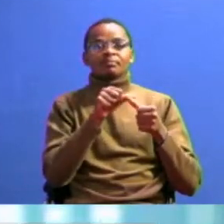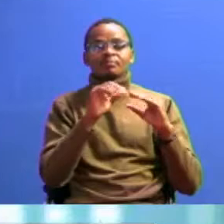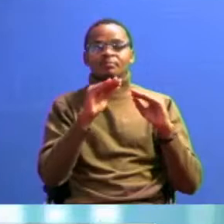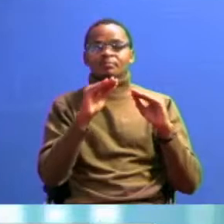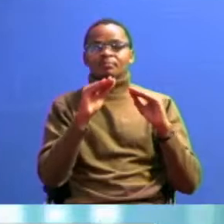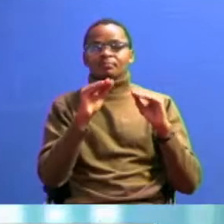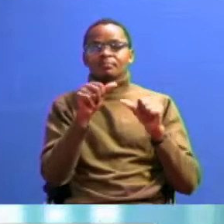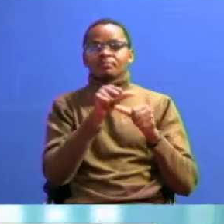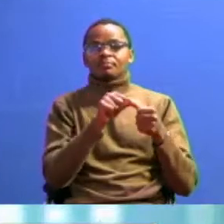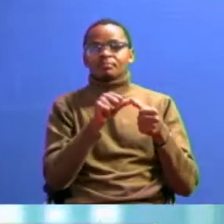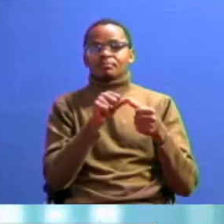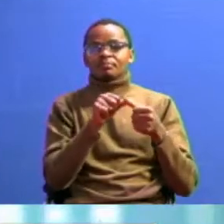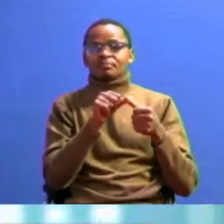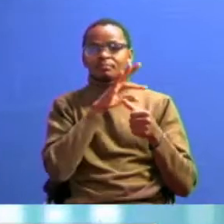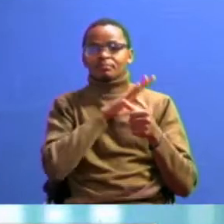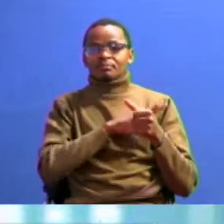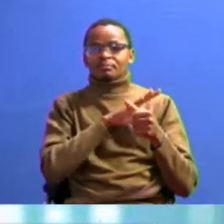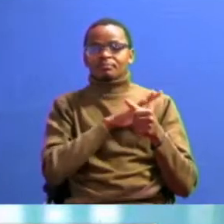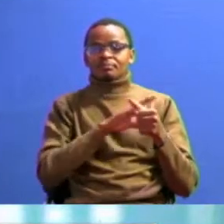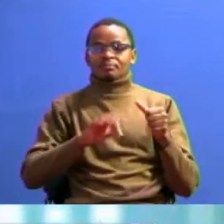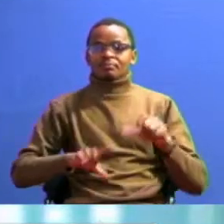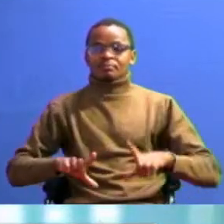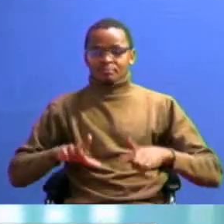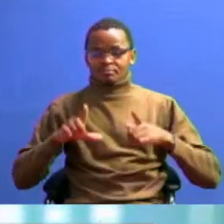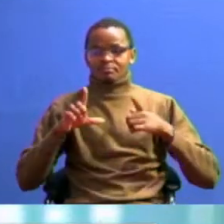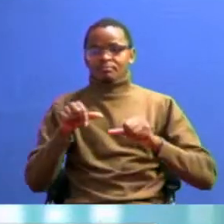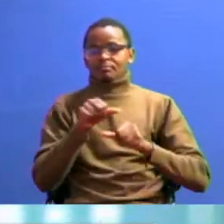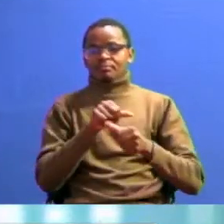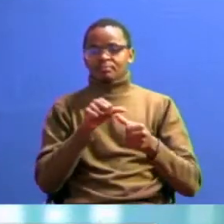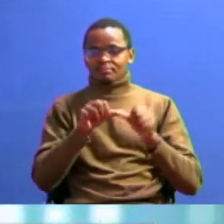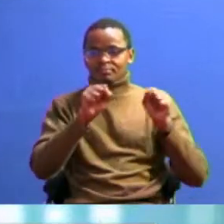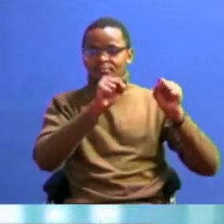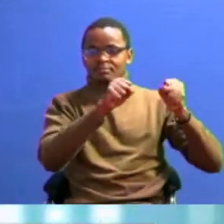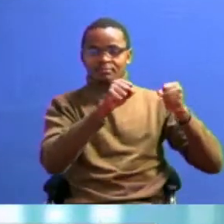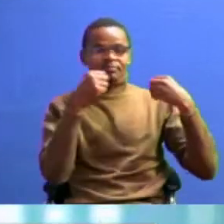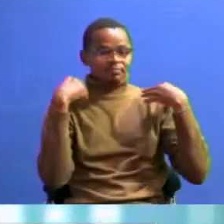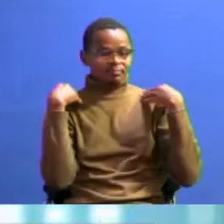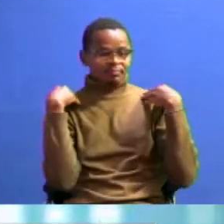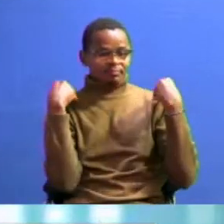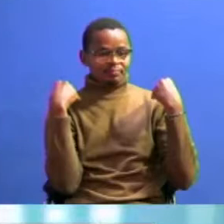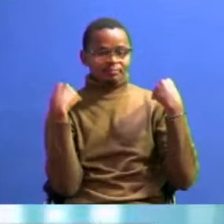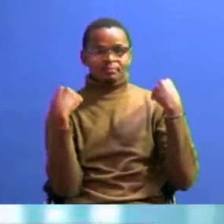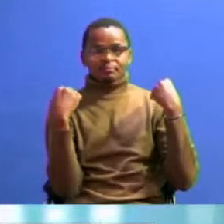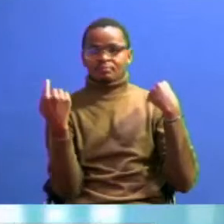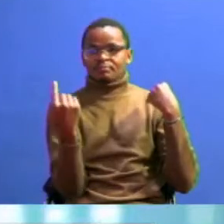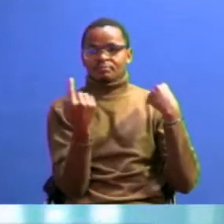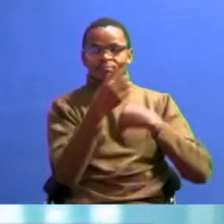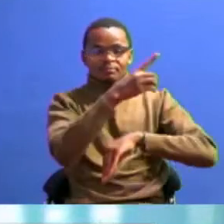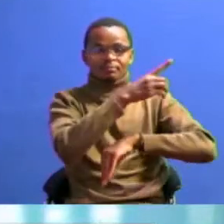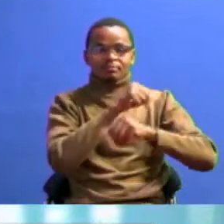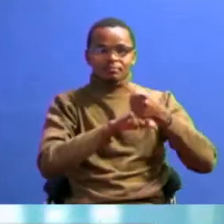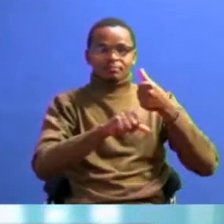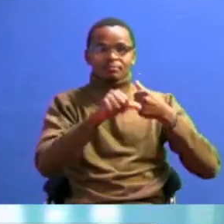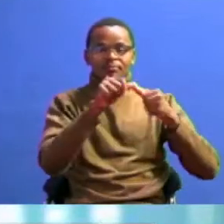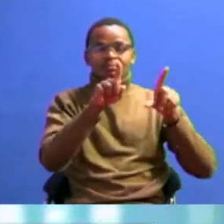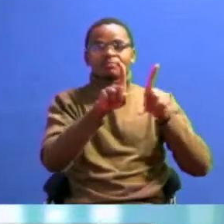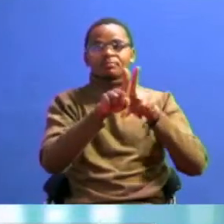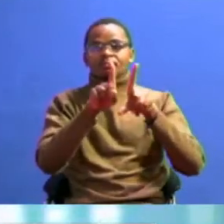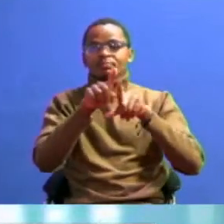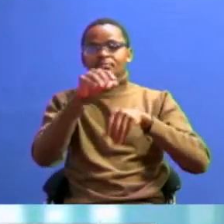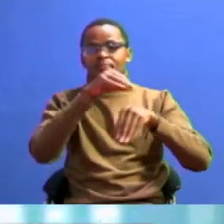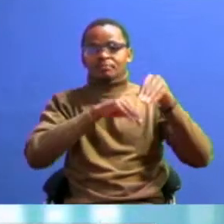it's about the quality of life, it's about ability to participate in day-to-day activities as well as